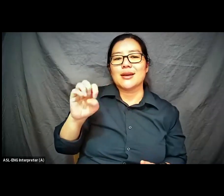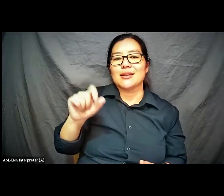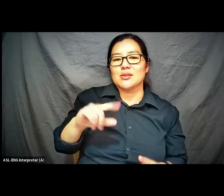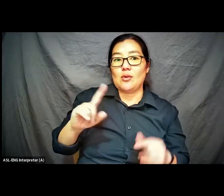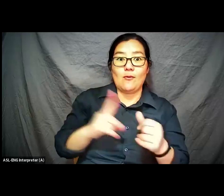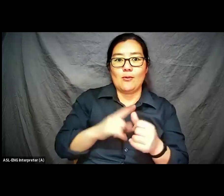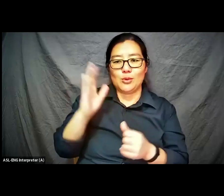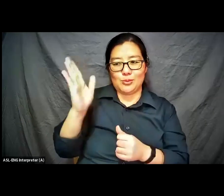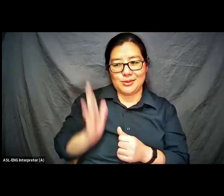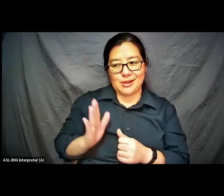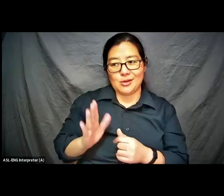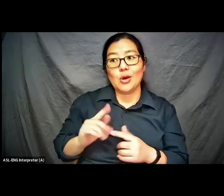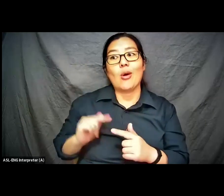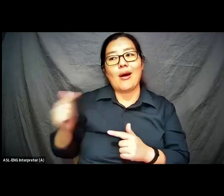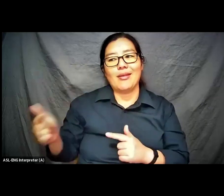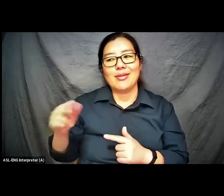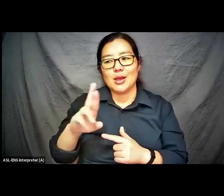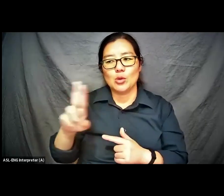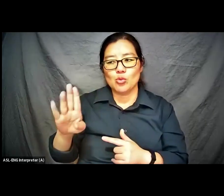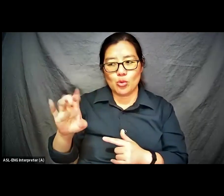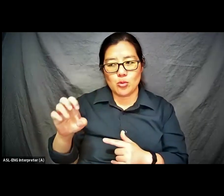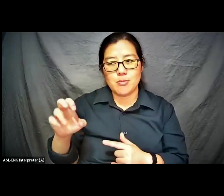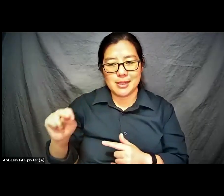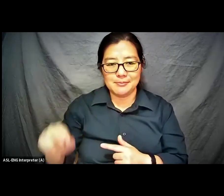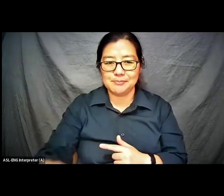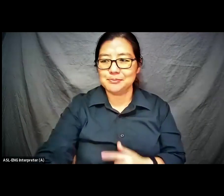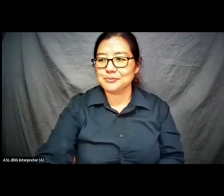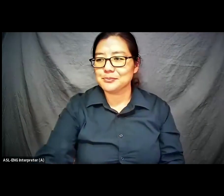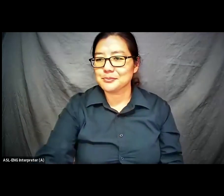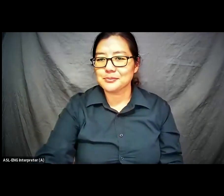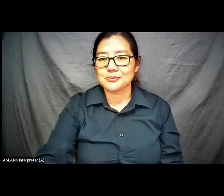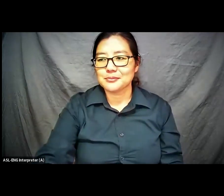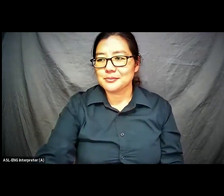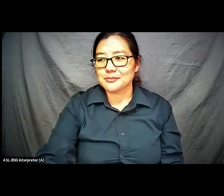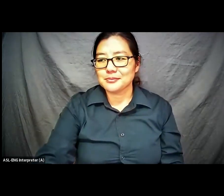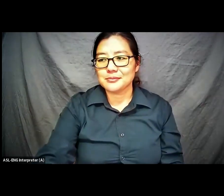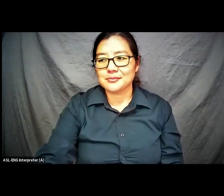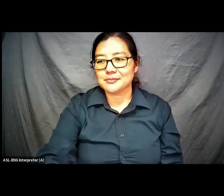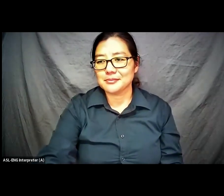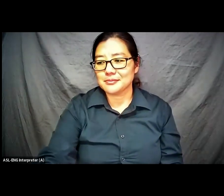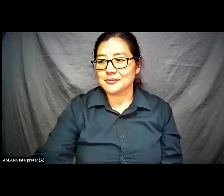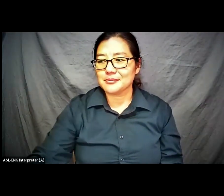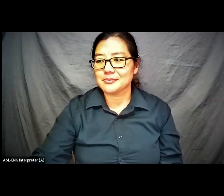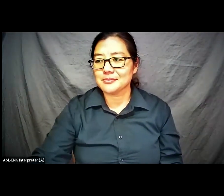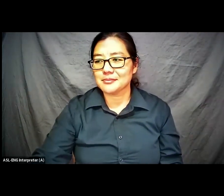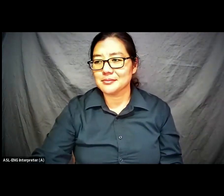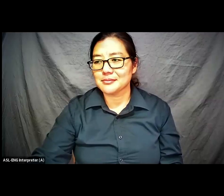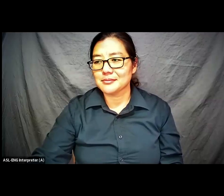panelists, you may do so using the Q&A portion in the Zoom chat.